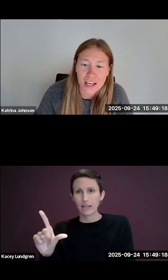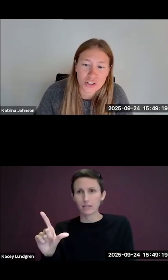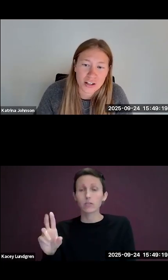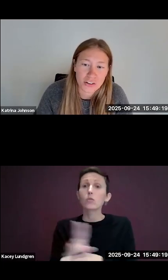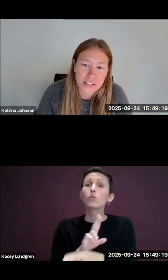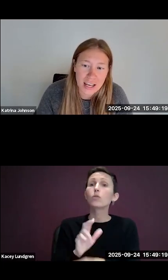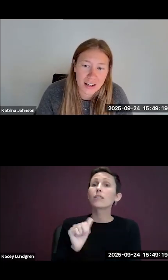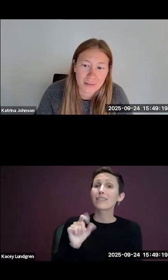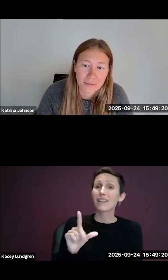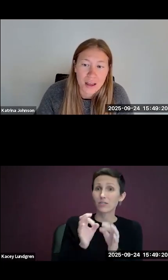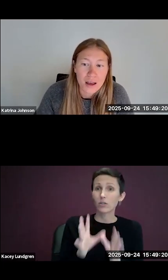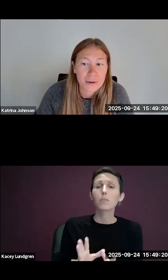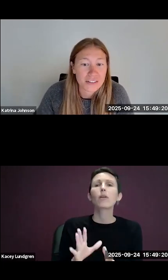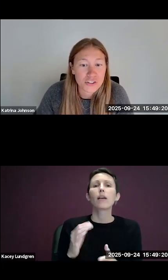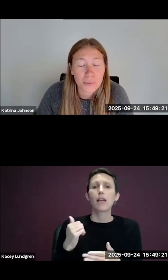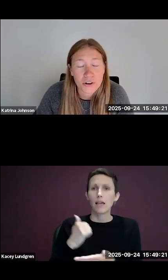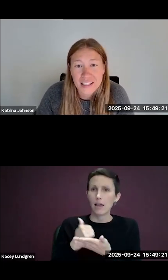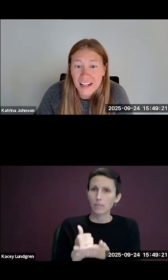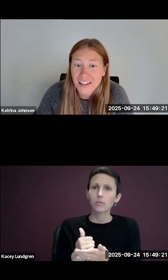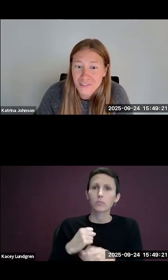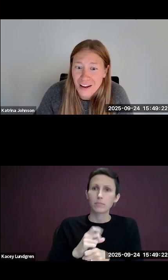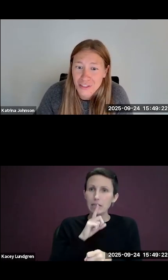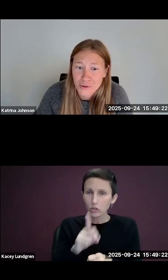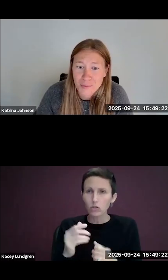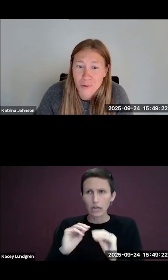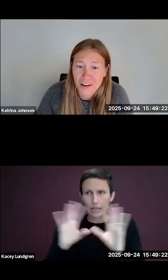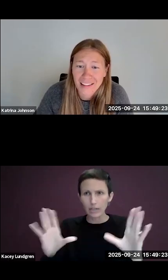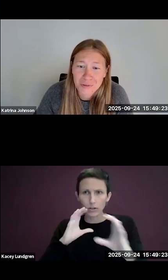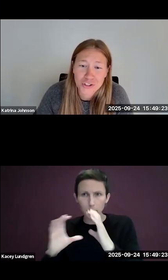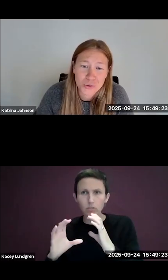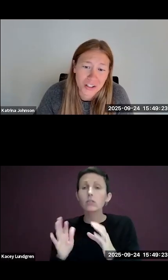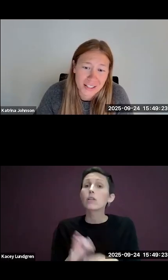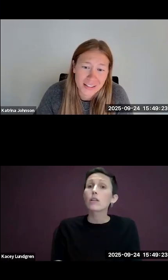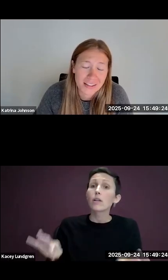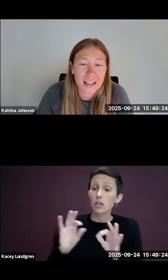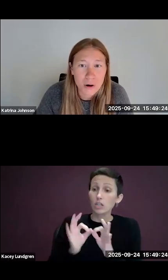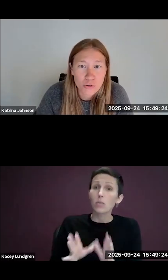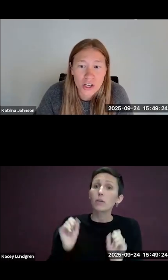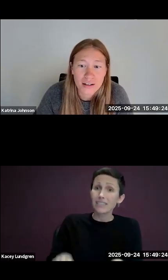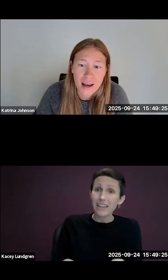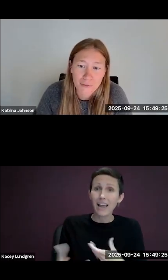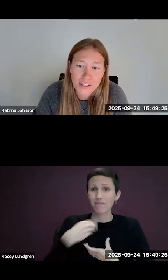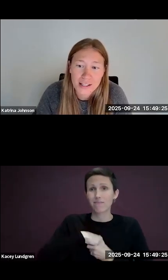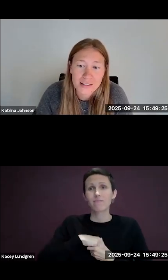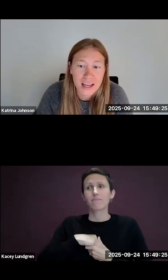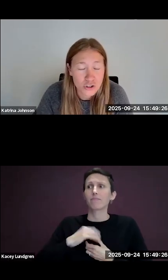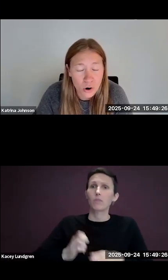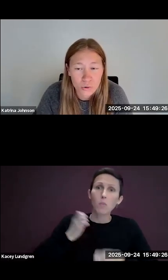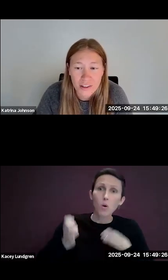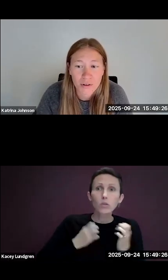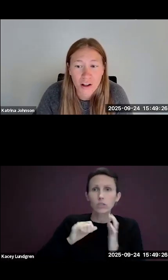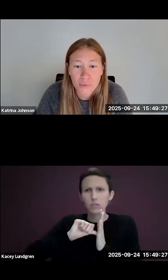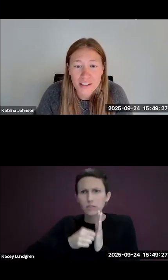clear communication and understanding, because interpreters can convey those important language nuances like emotion, emphasis,